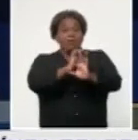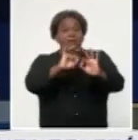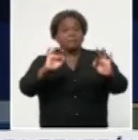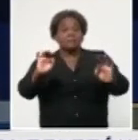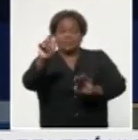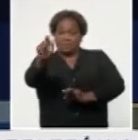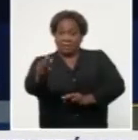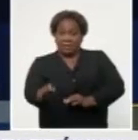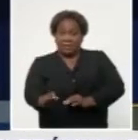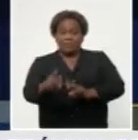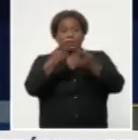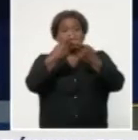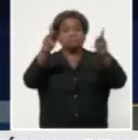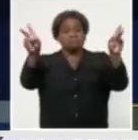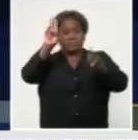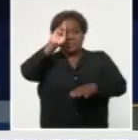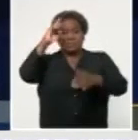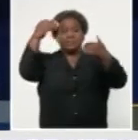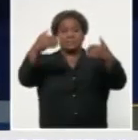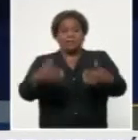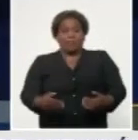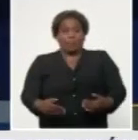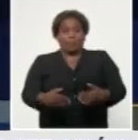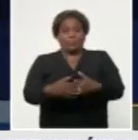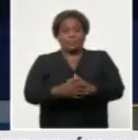professionals and specialists follow